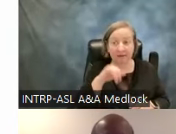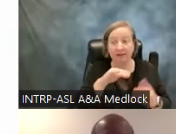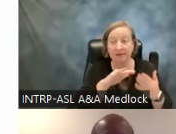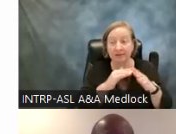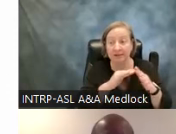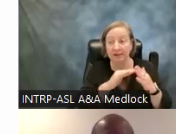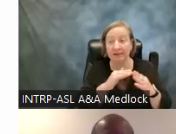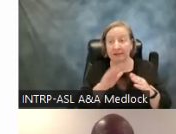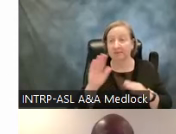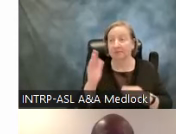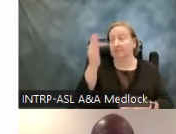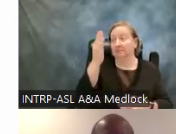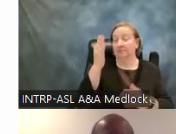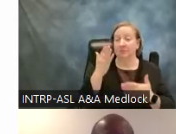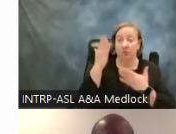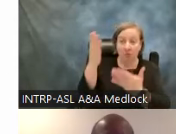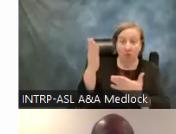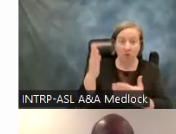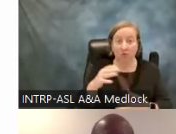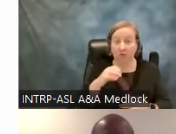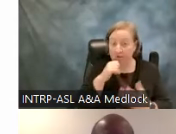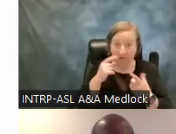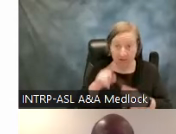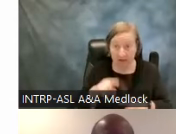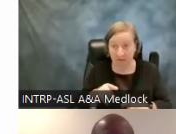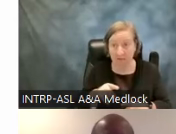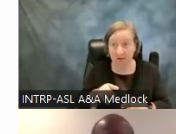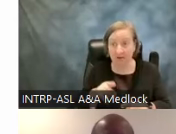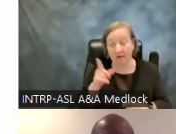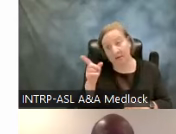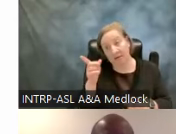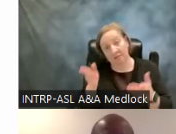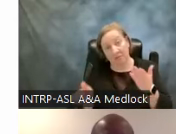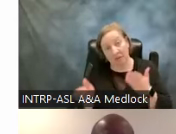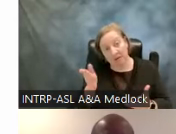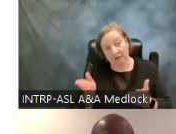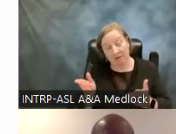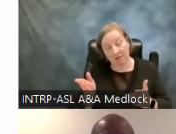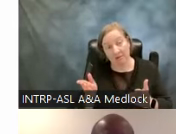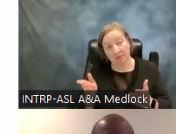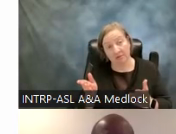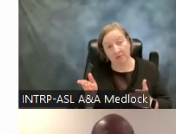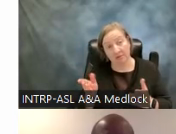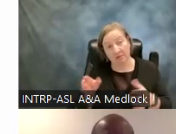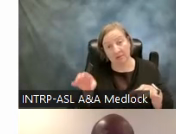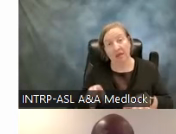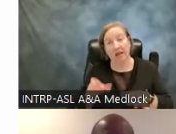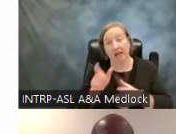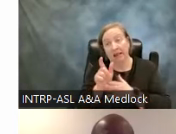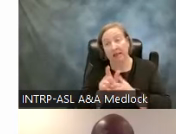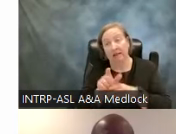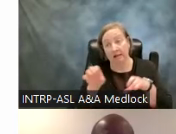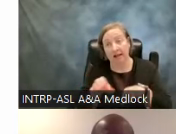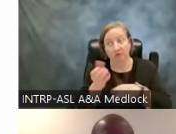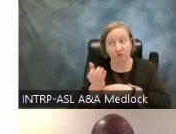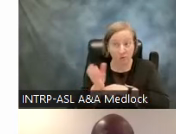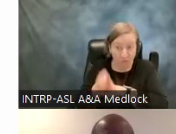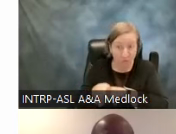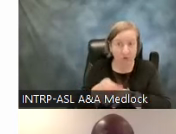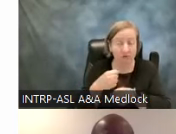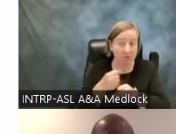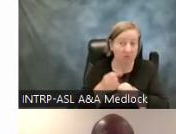comes forward with a proposal that this doesn't happen, and that they may take legal action to force them to make this